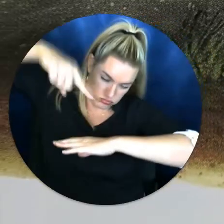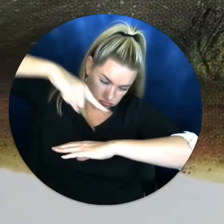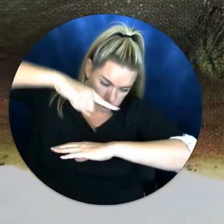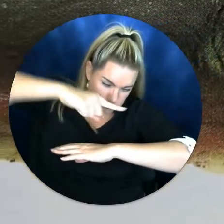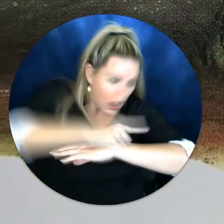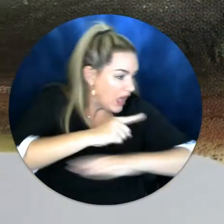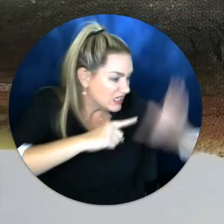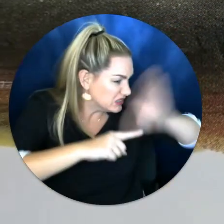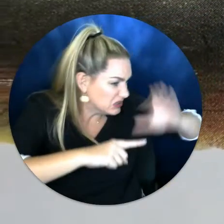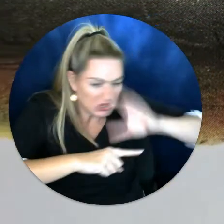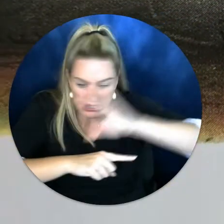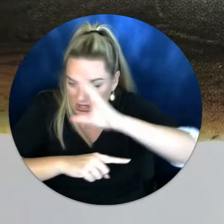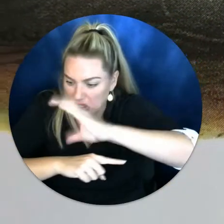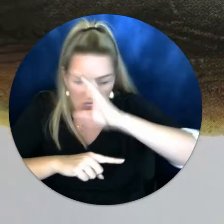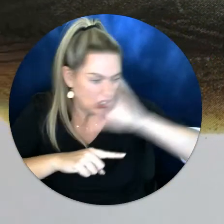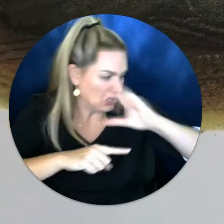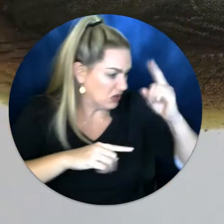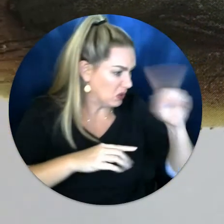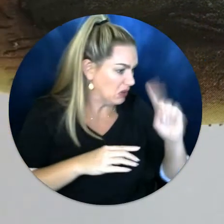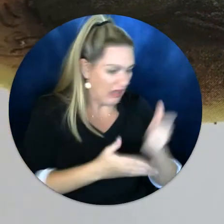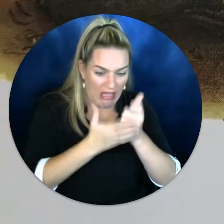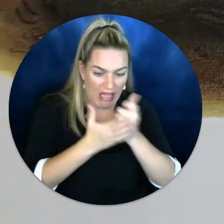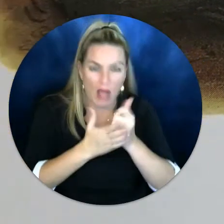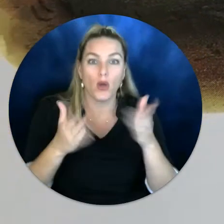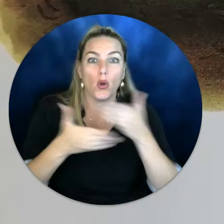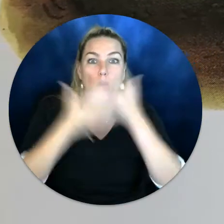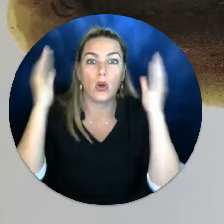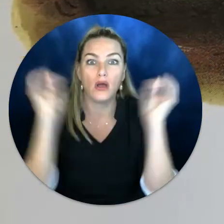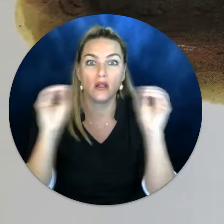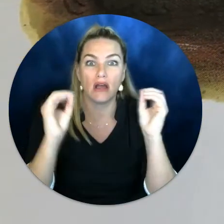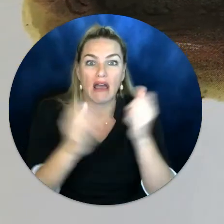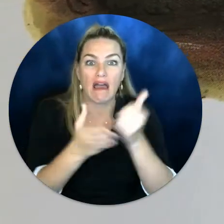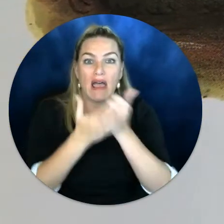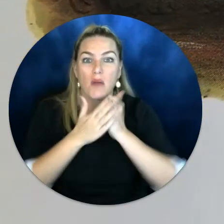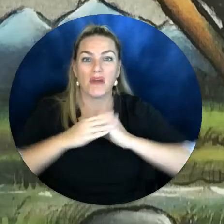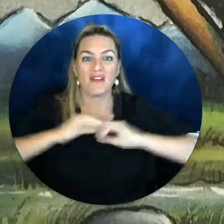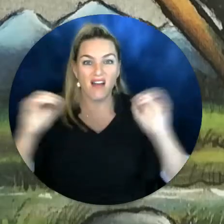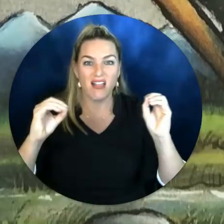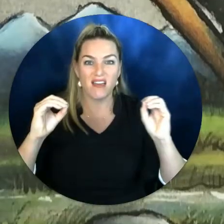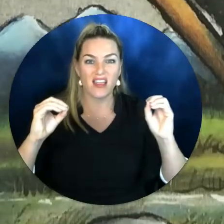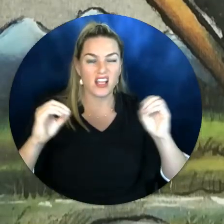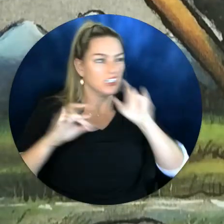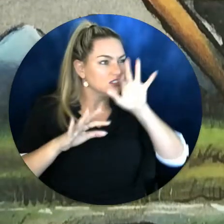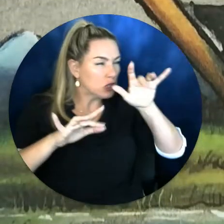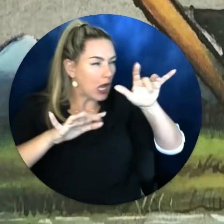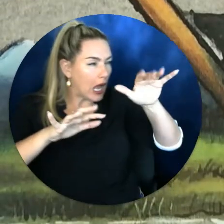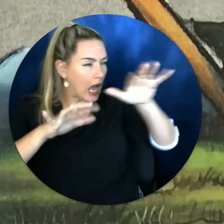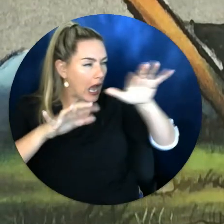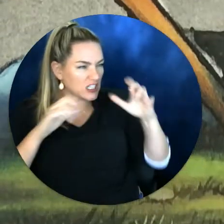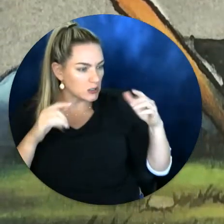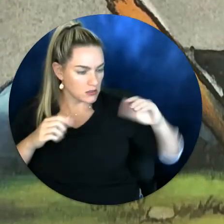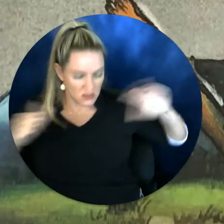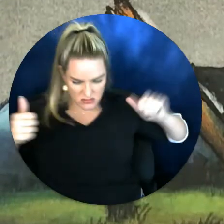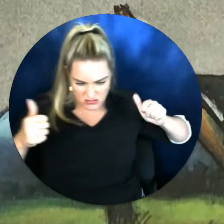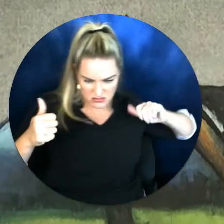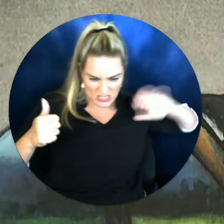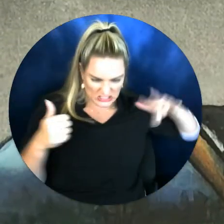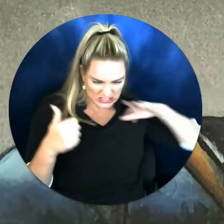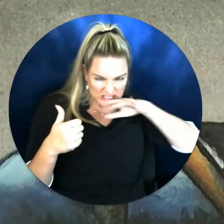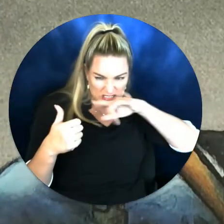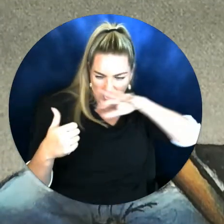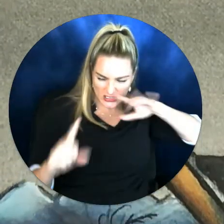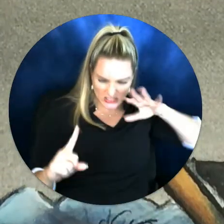She looked all around, but no help could be found. The dragon drew nearer, and